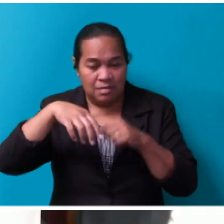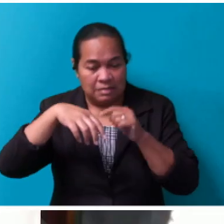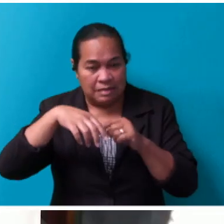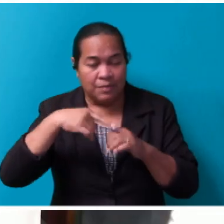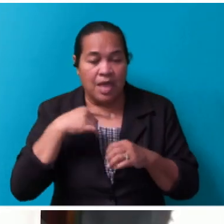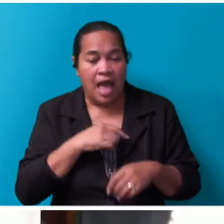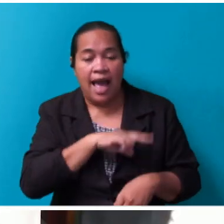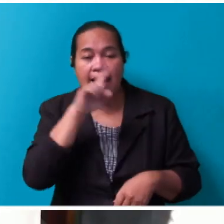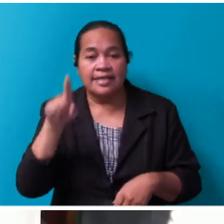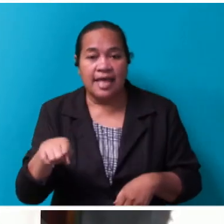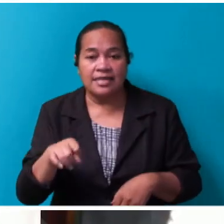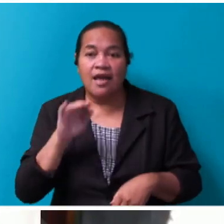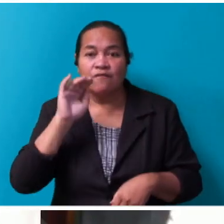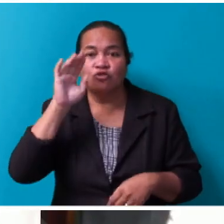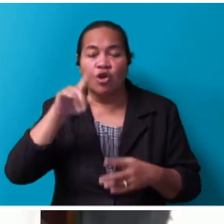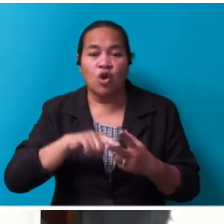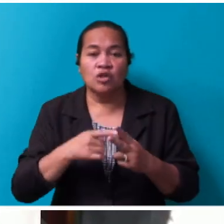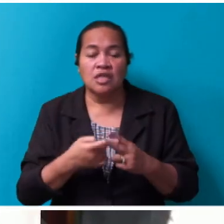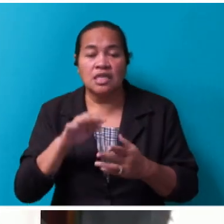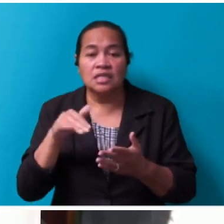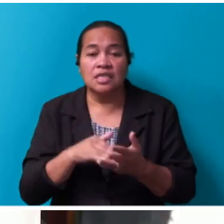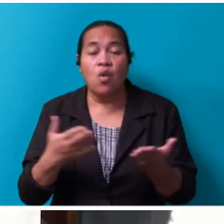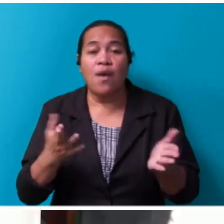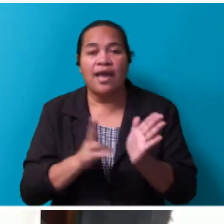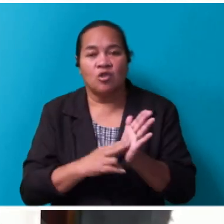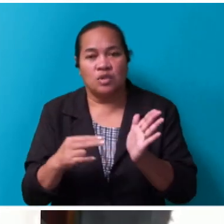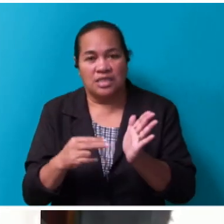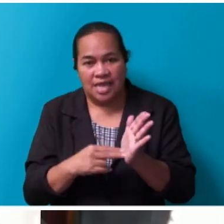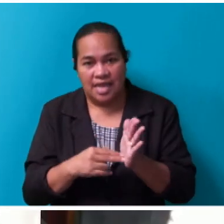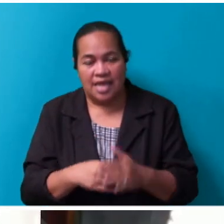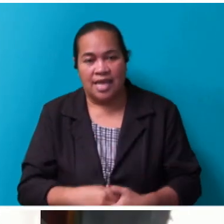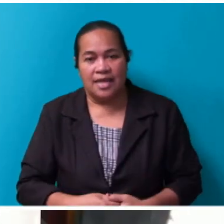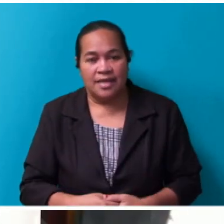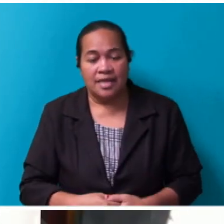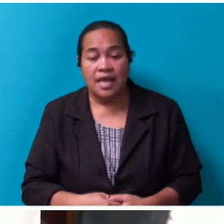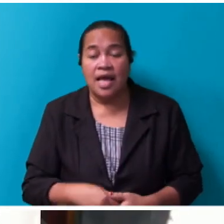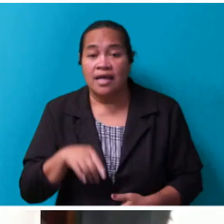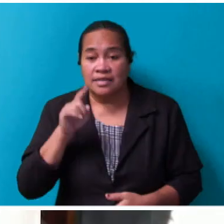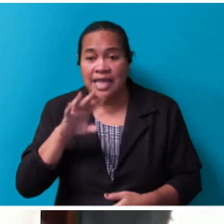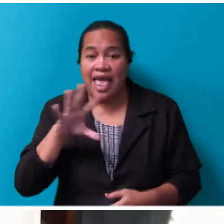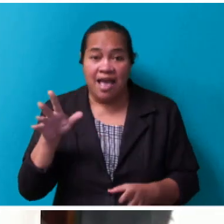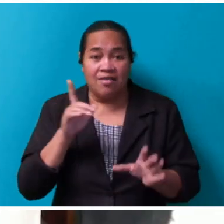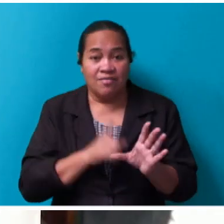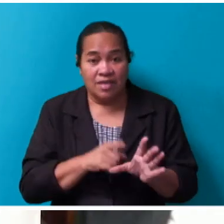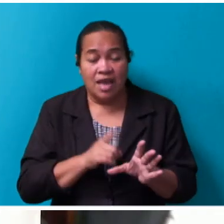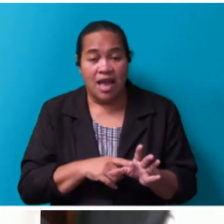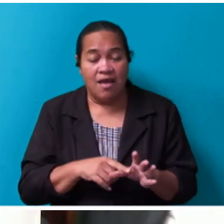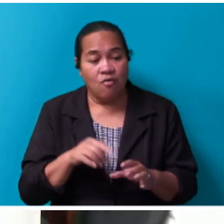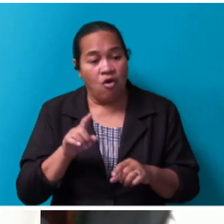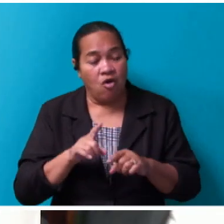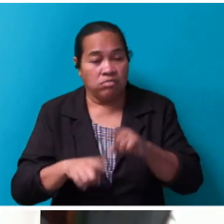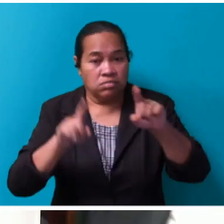attended the Future Contact Center Expo in New Zealand, which is a premier event for the region's